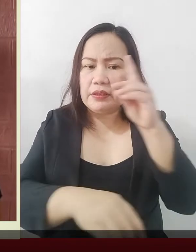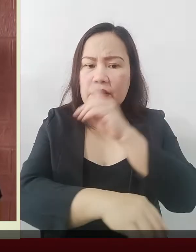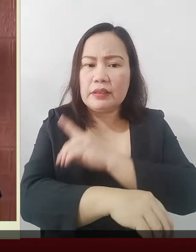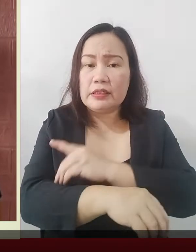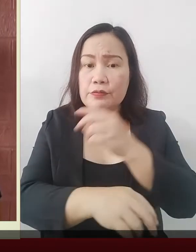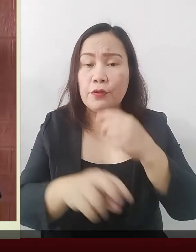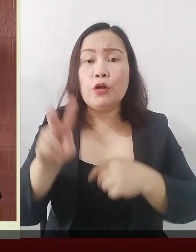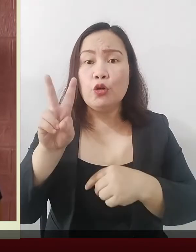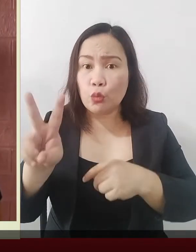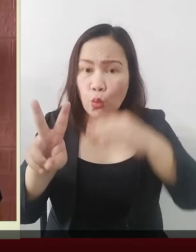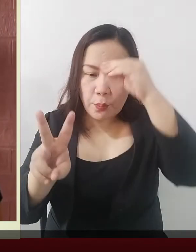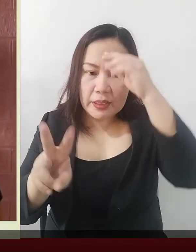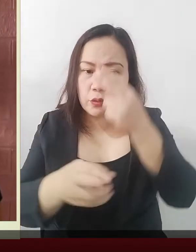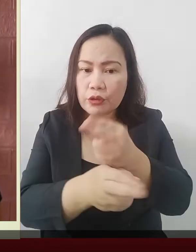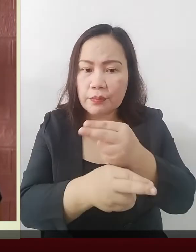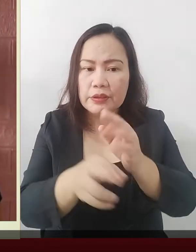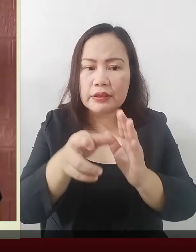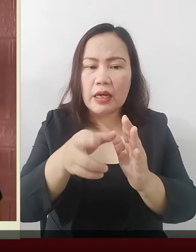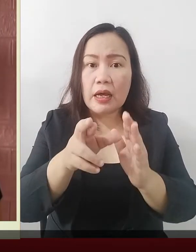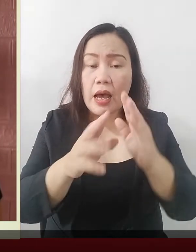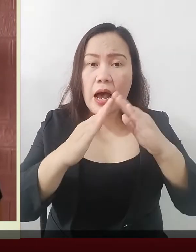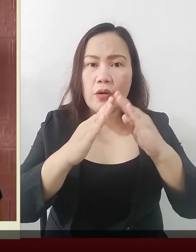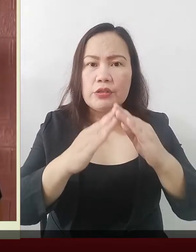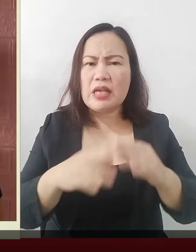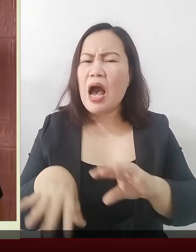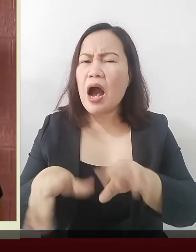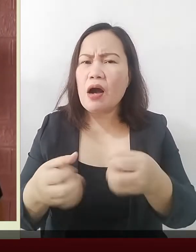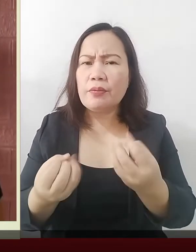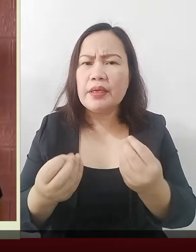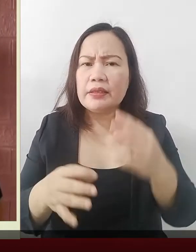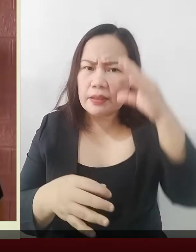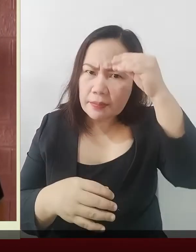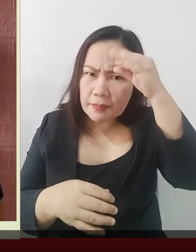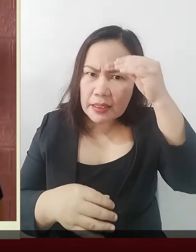2 men to repair the house. How